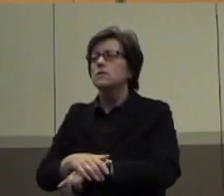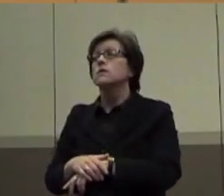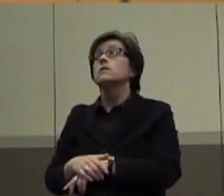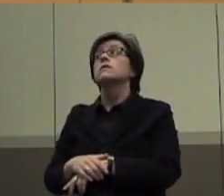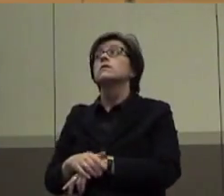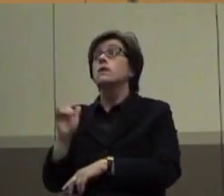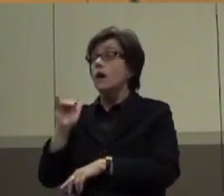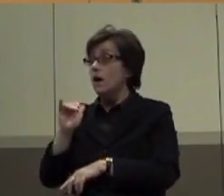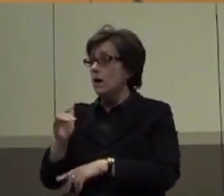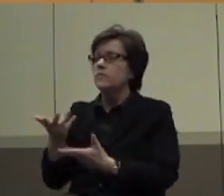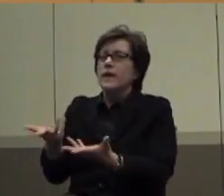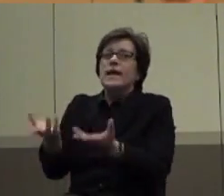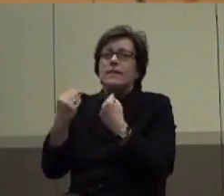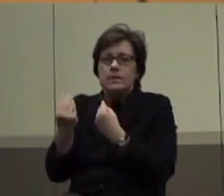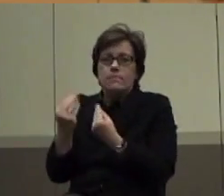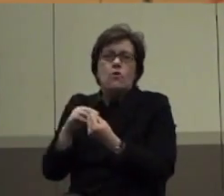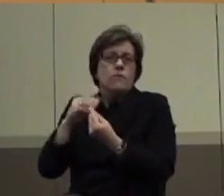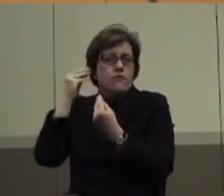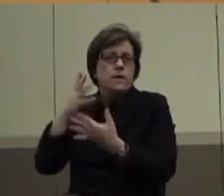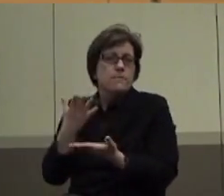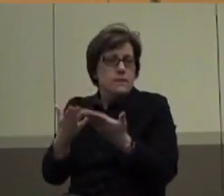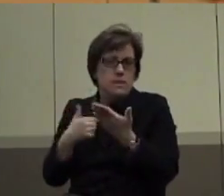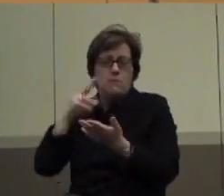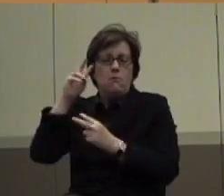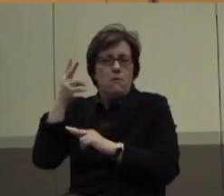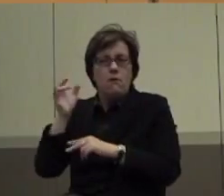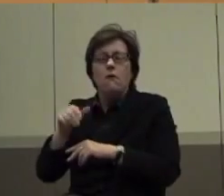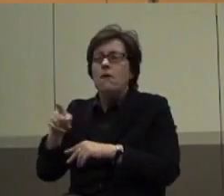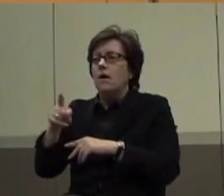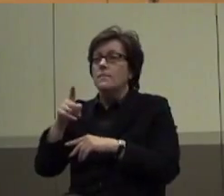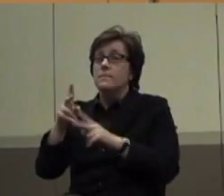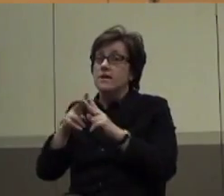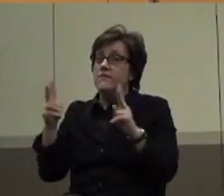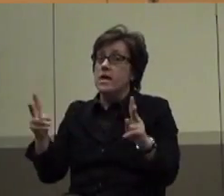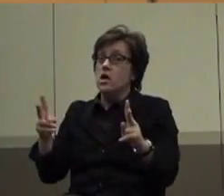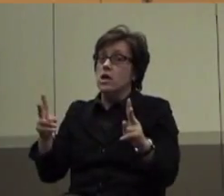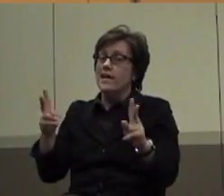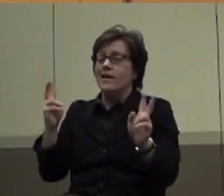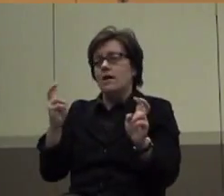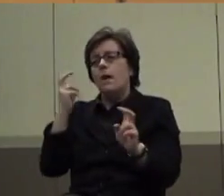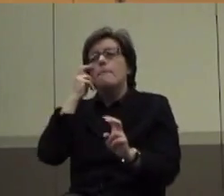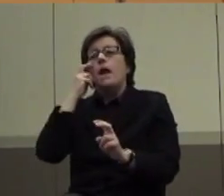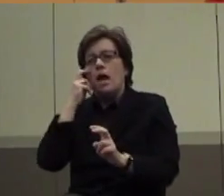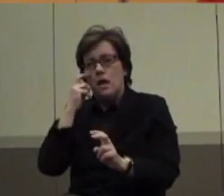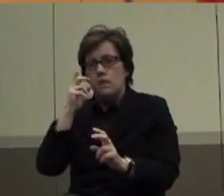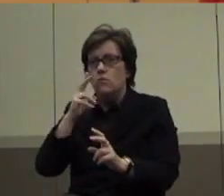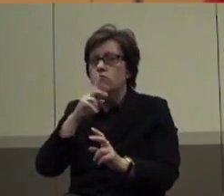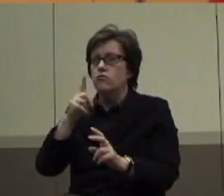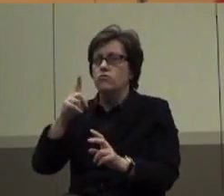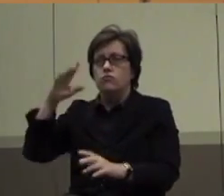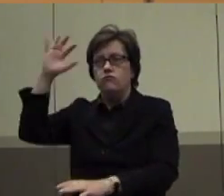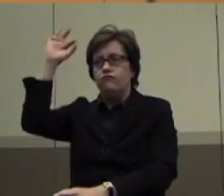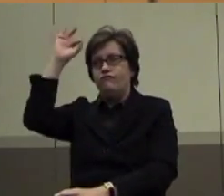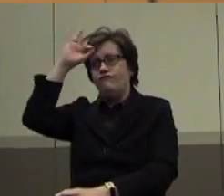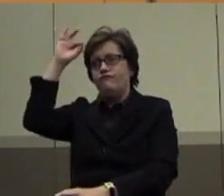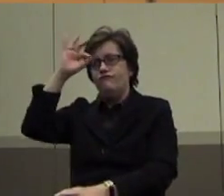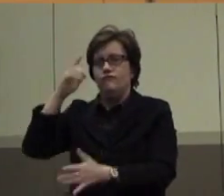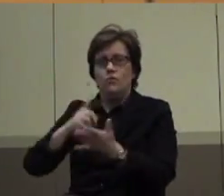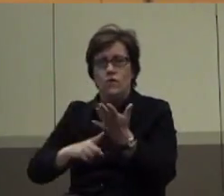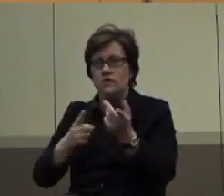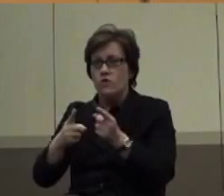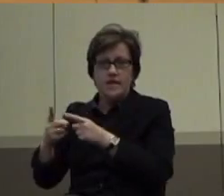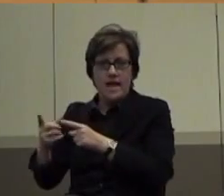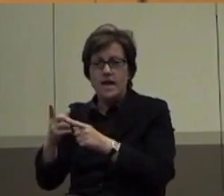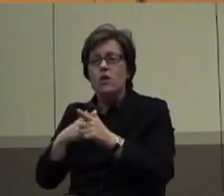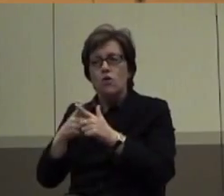me more information. You know, maybe there's this person's very blind to what's going on, or I realize there's going to be some deeper resistance. But